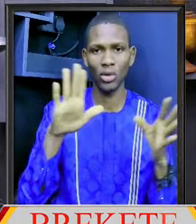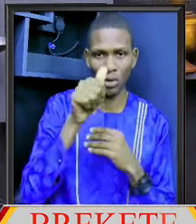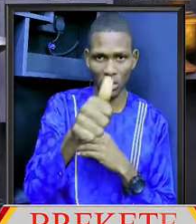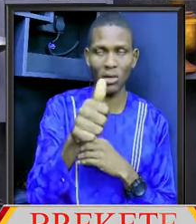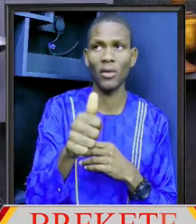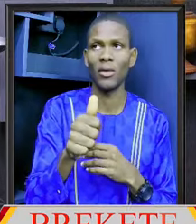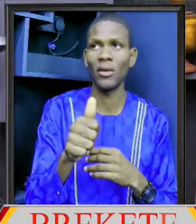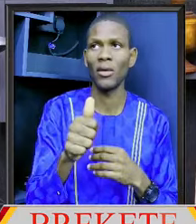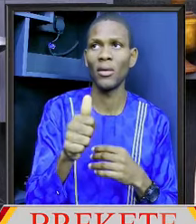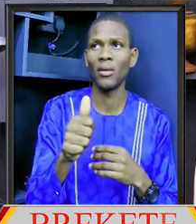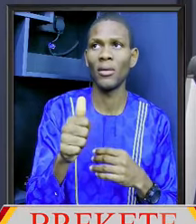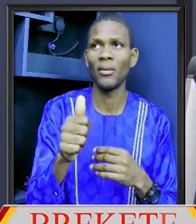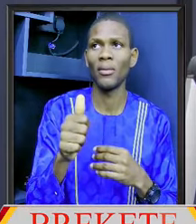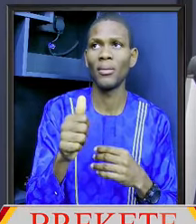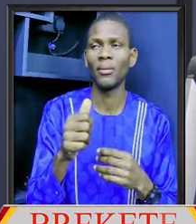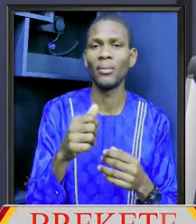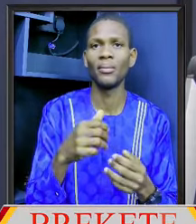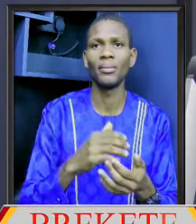yourself